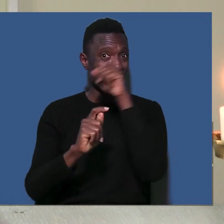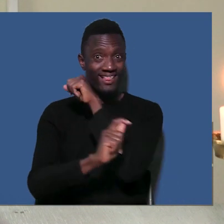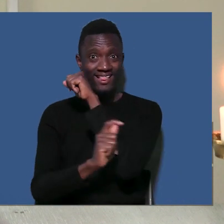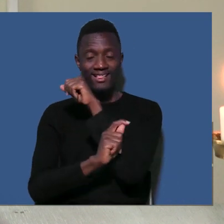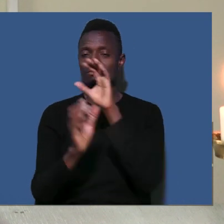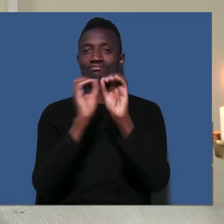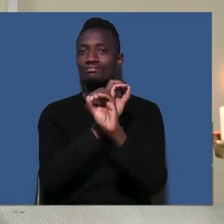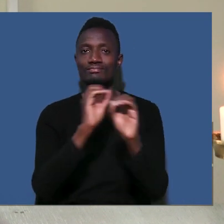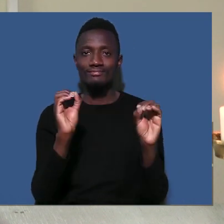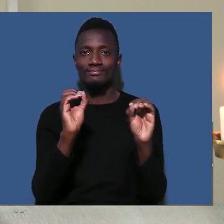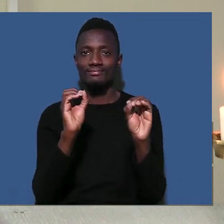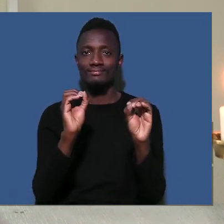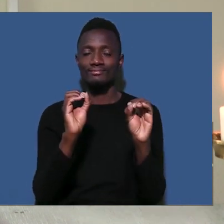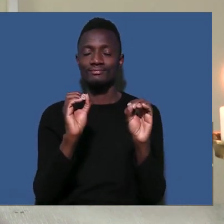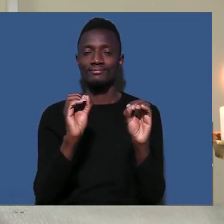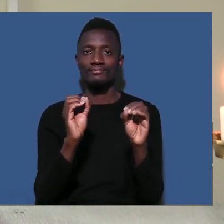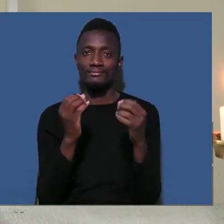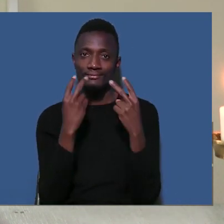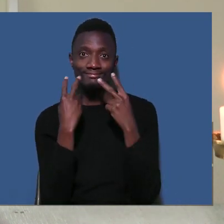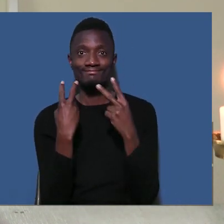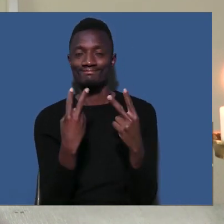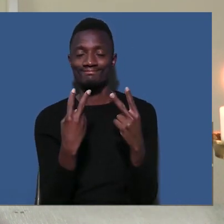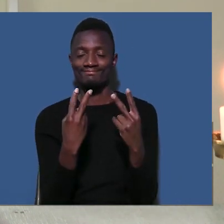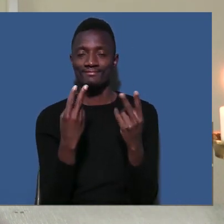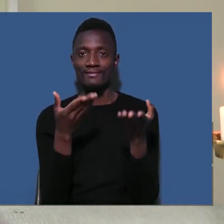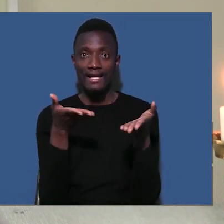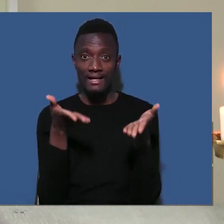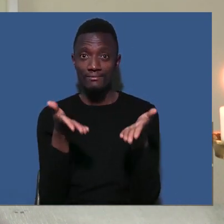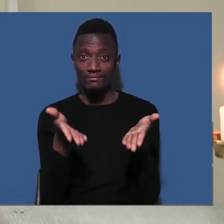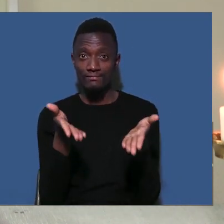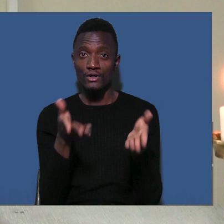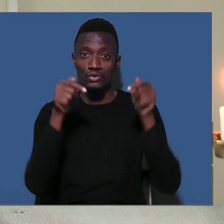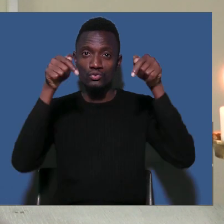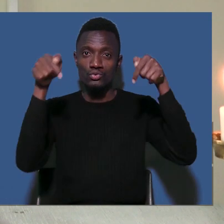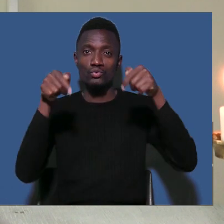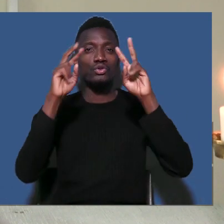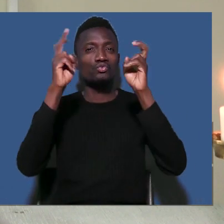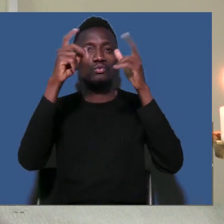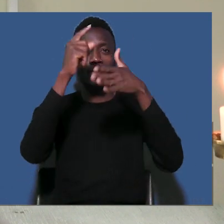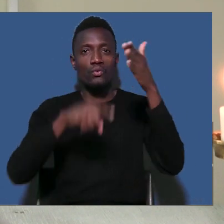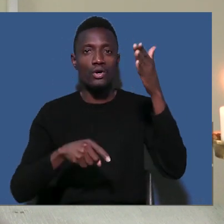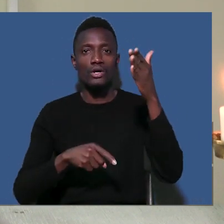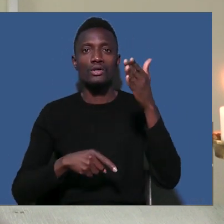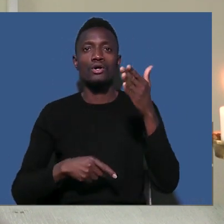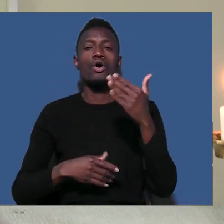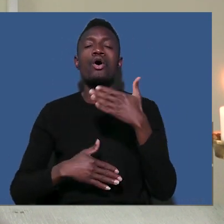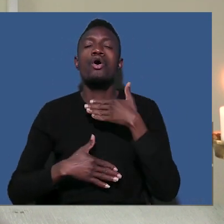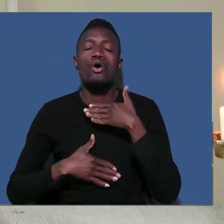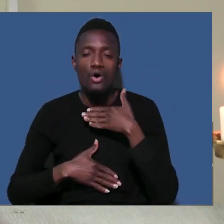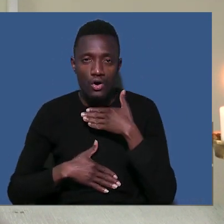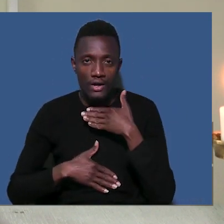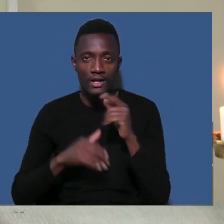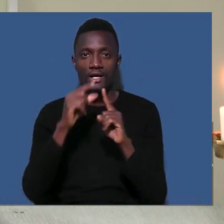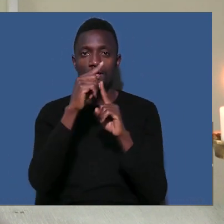Lord. So here, today's topic is honoring God's word. And like we